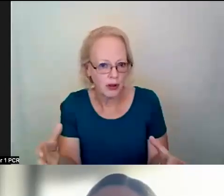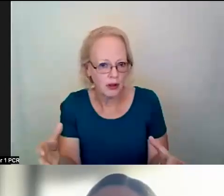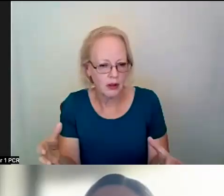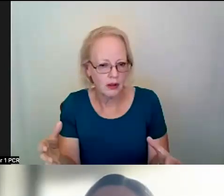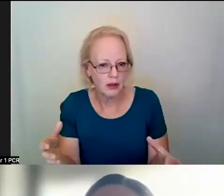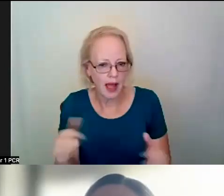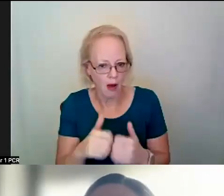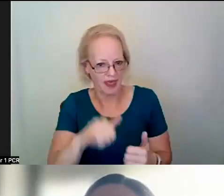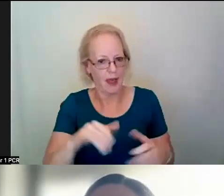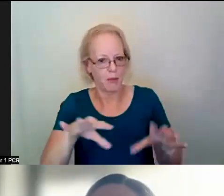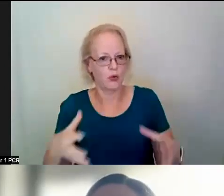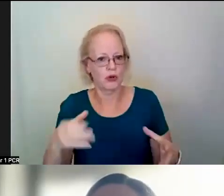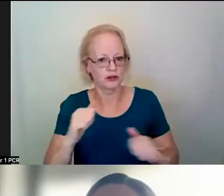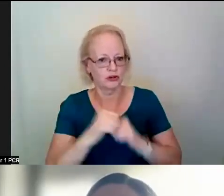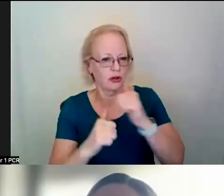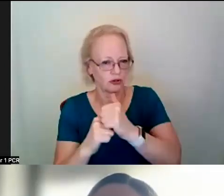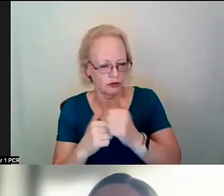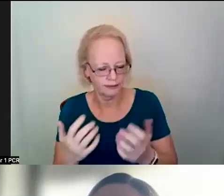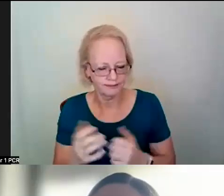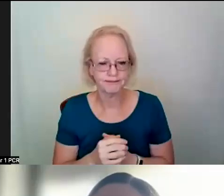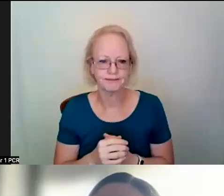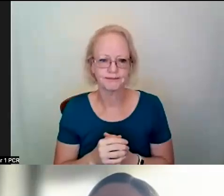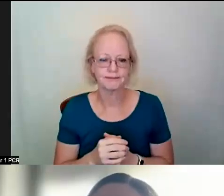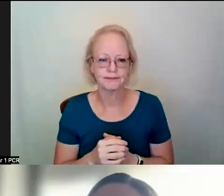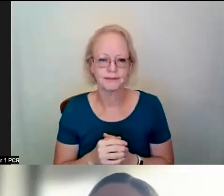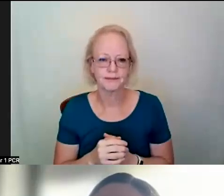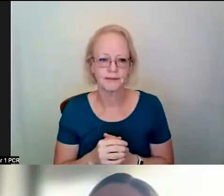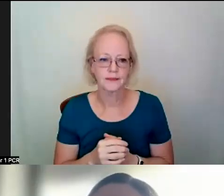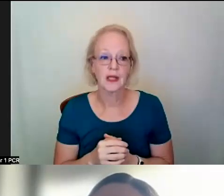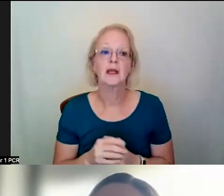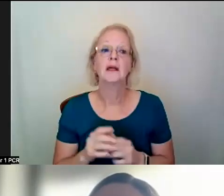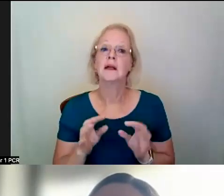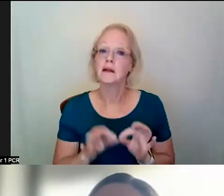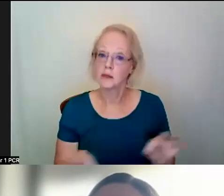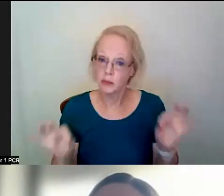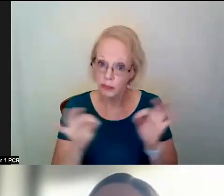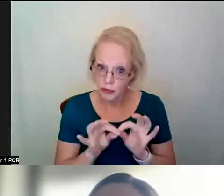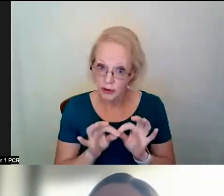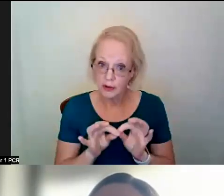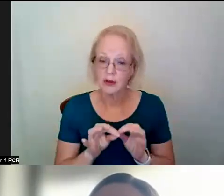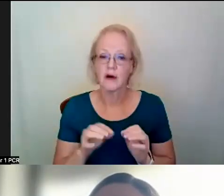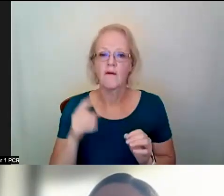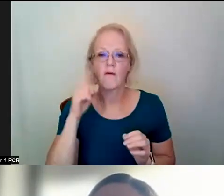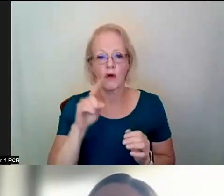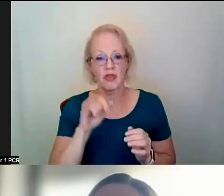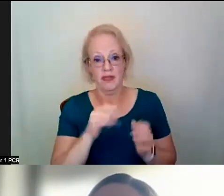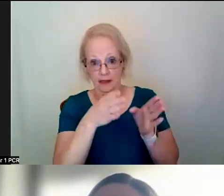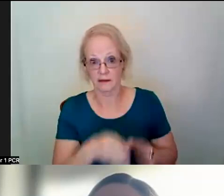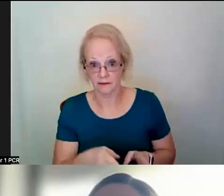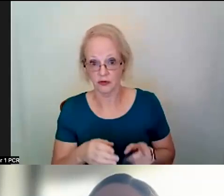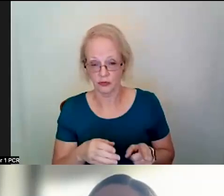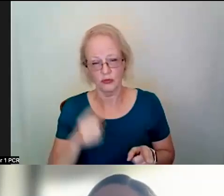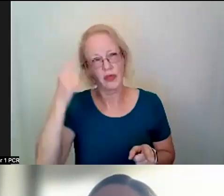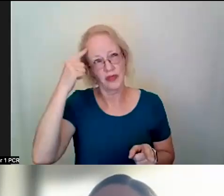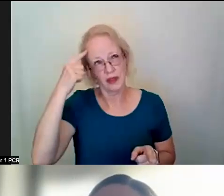structured. It is important for the individual to think about